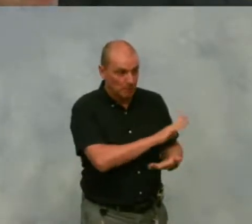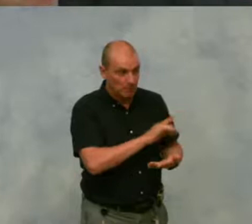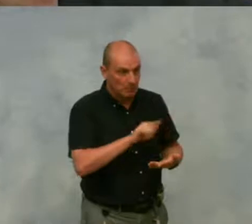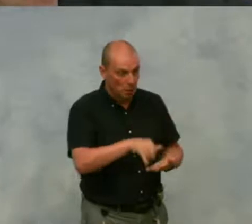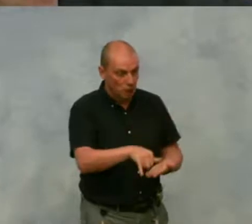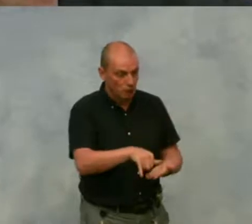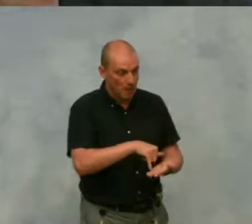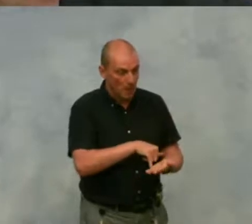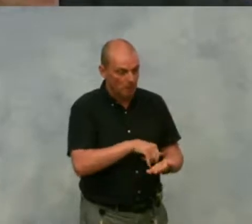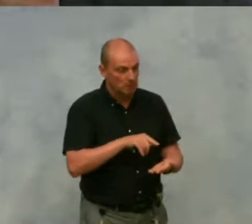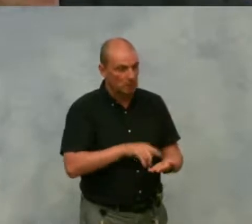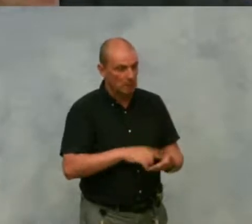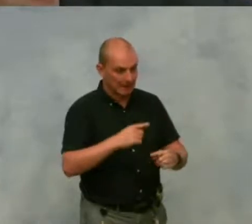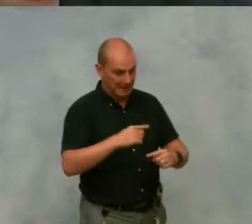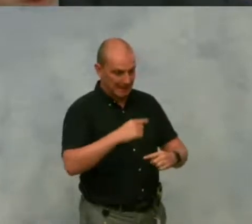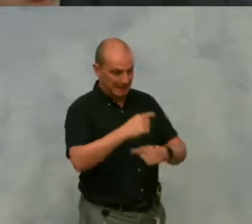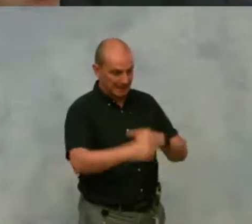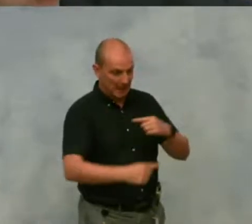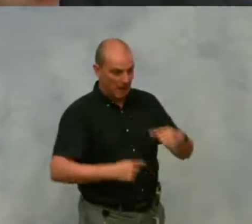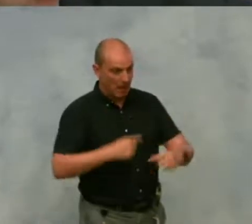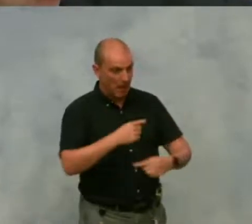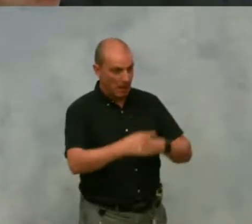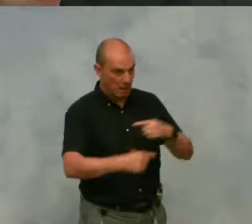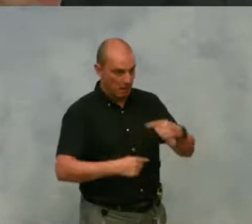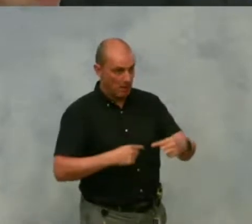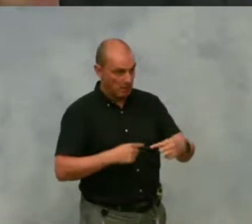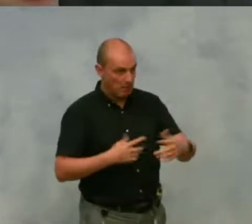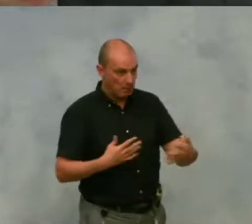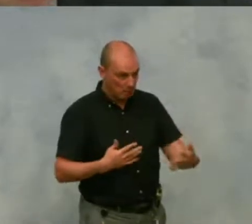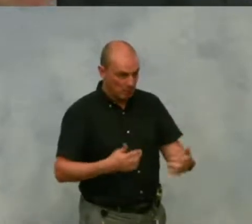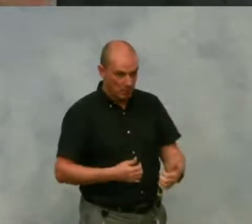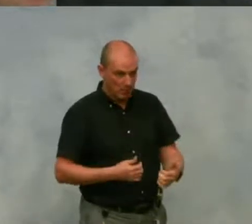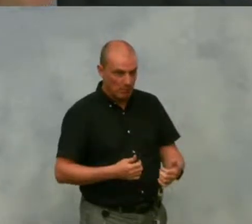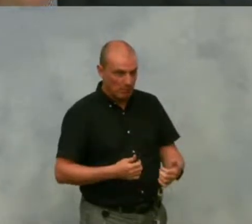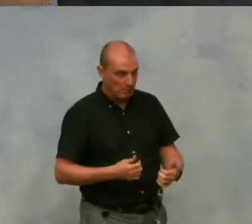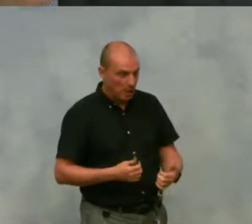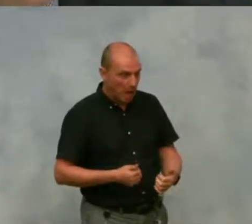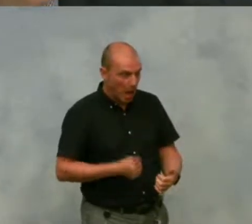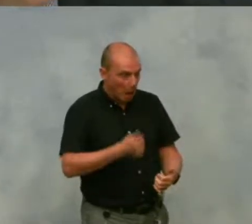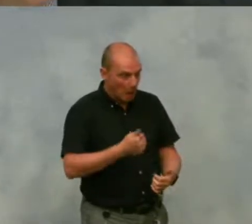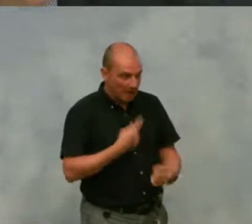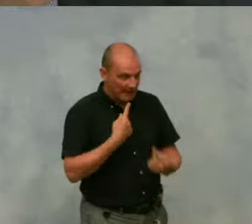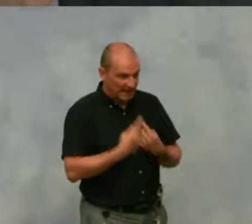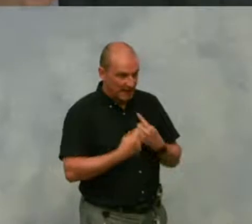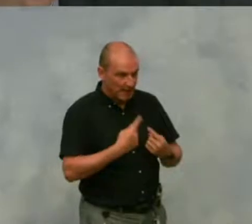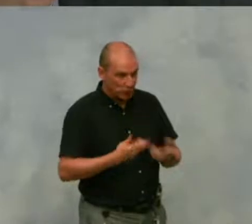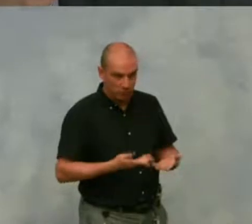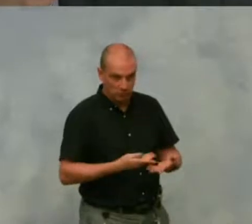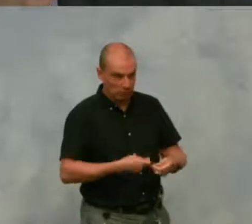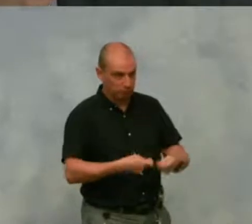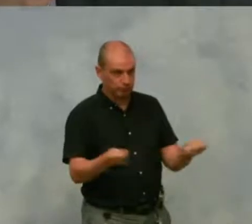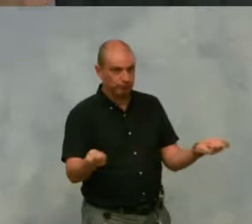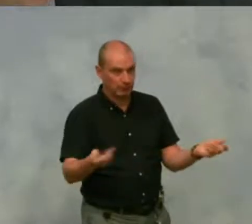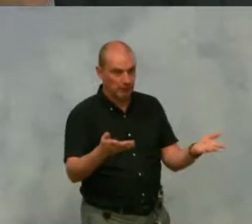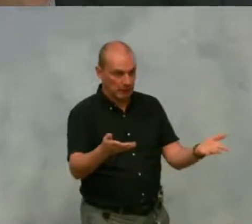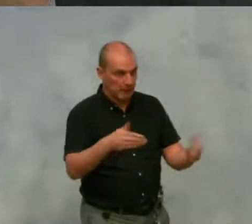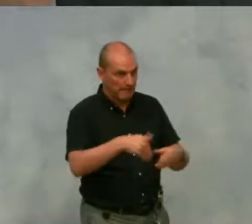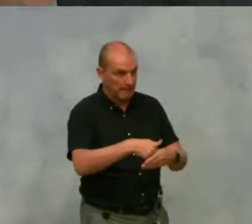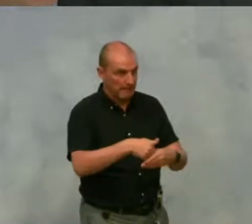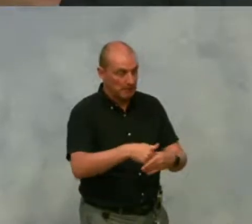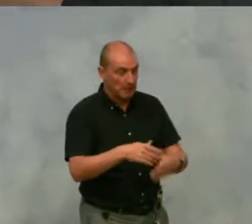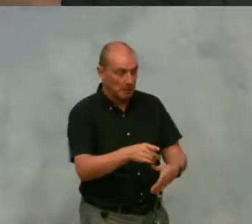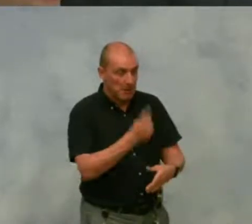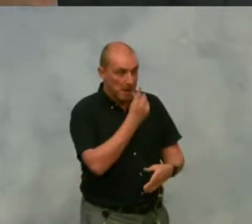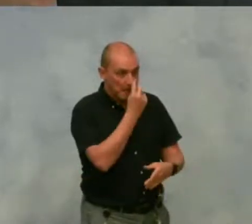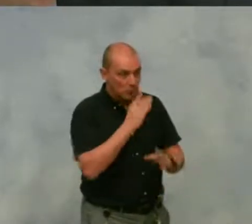reporting cycle plays out and the route through which things get back to members. It's maybe a discussion we could pick up offline about